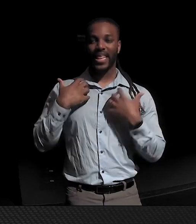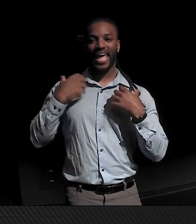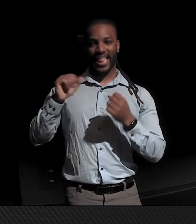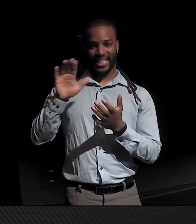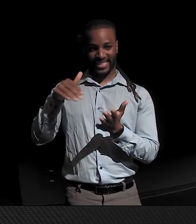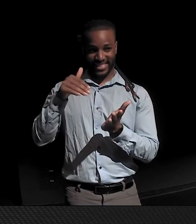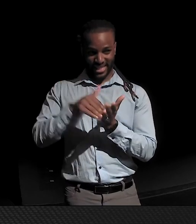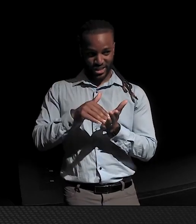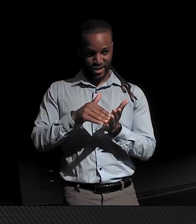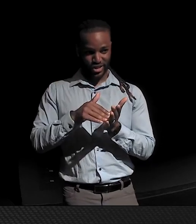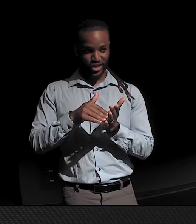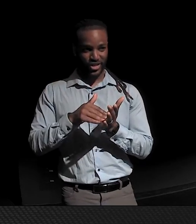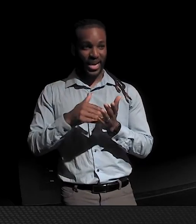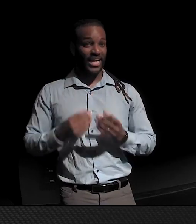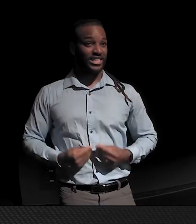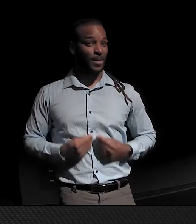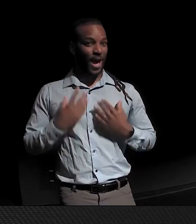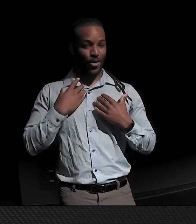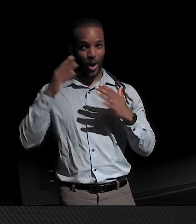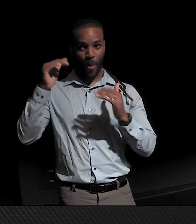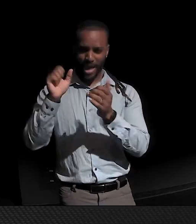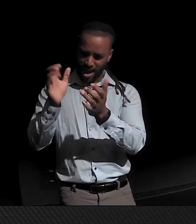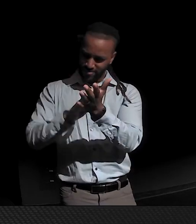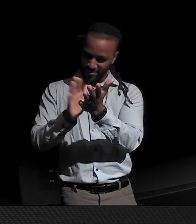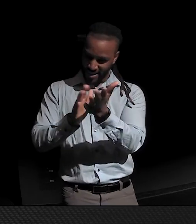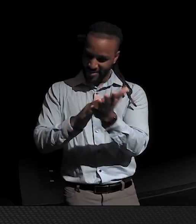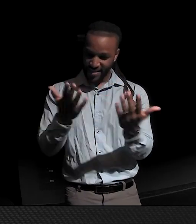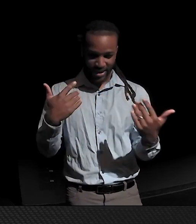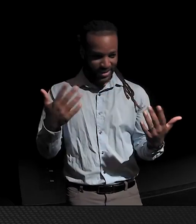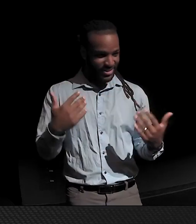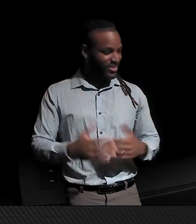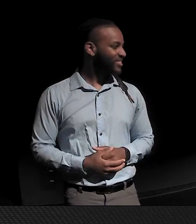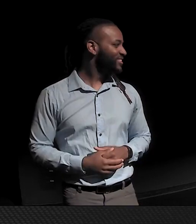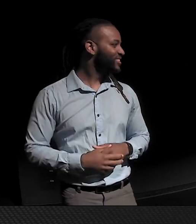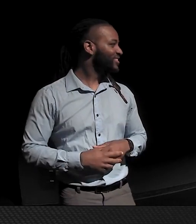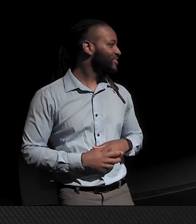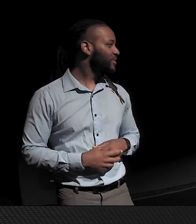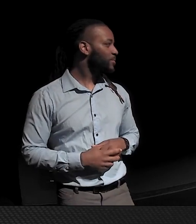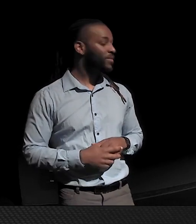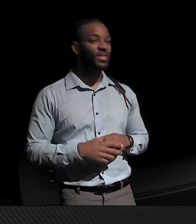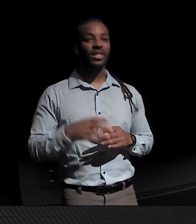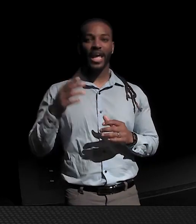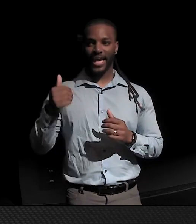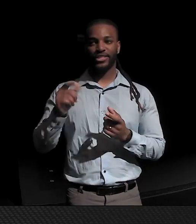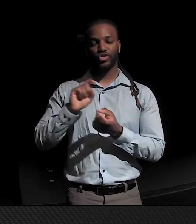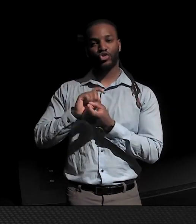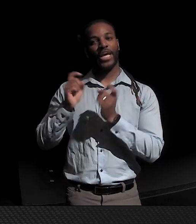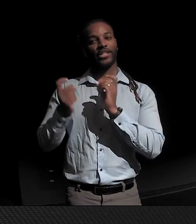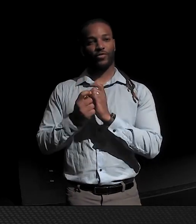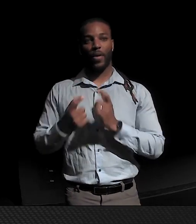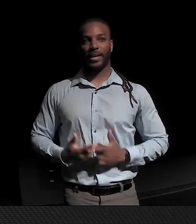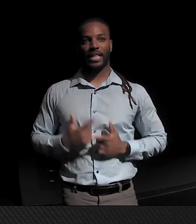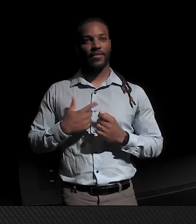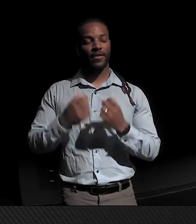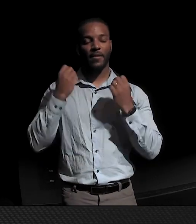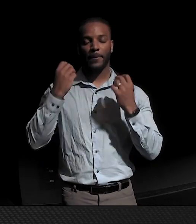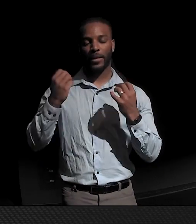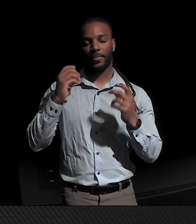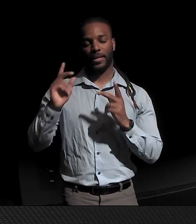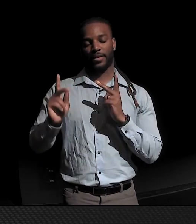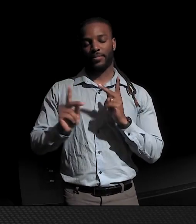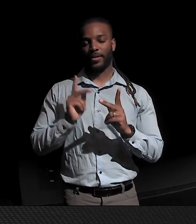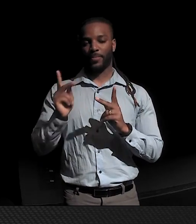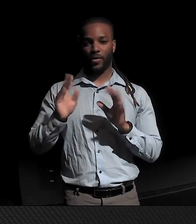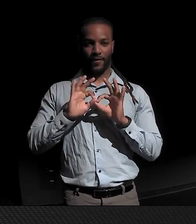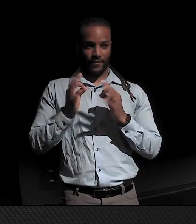Healing Center, Inspiring Hope. Yes, give it up for the Healing Center. Love it. They've been transforming lives of thousands of